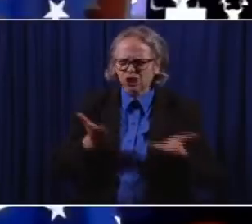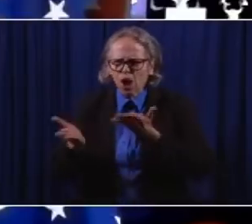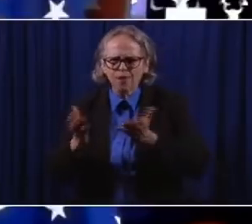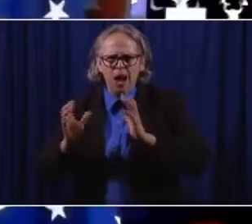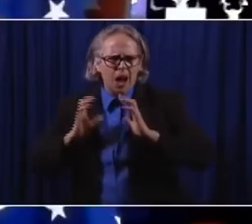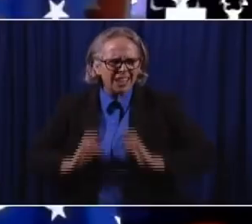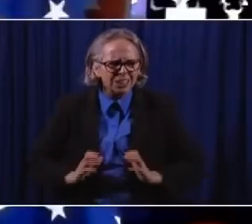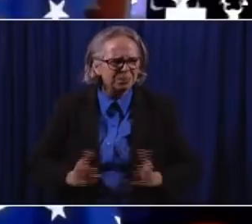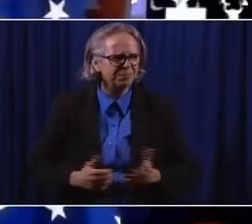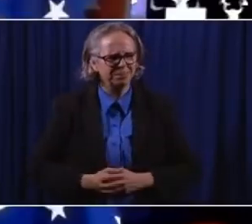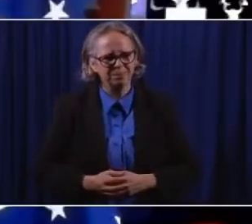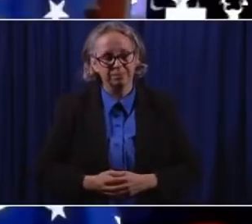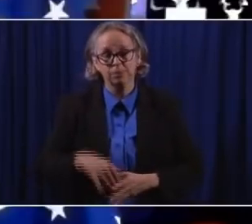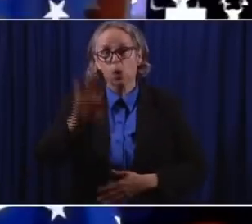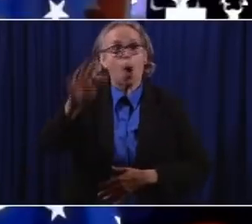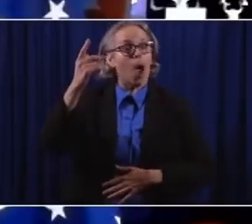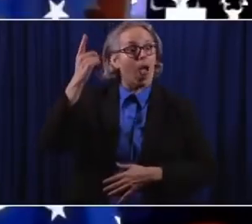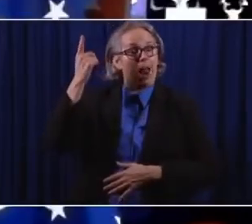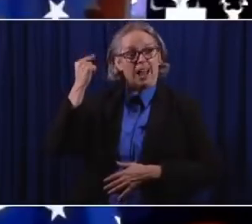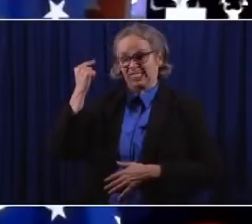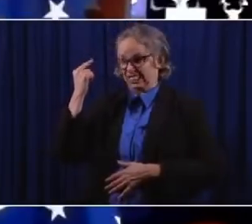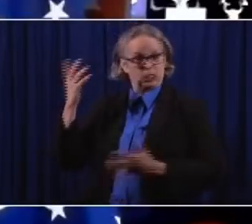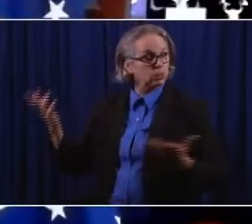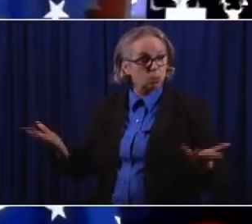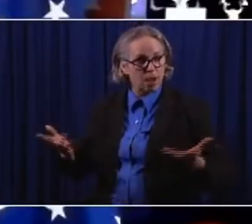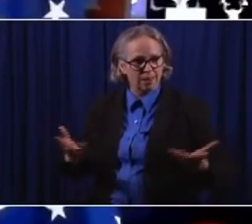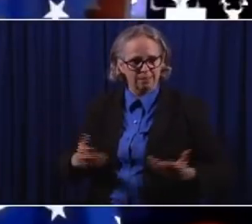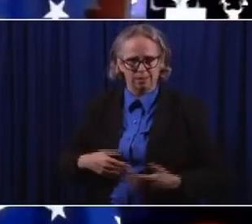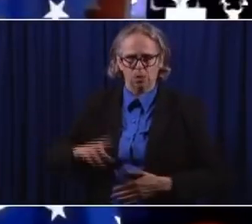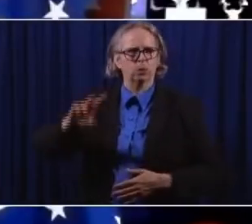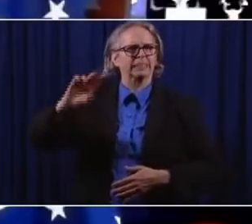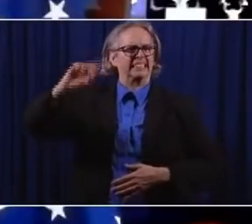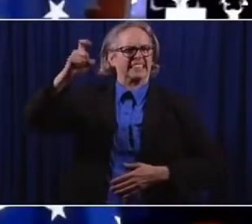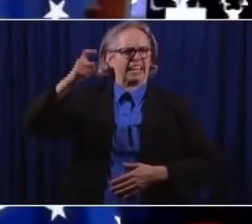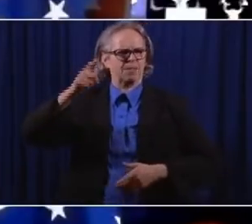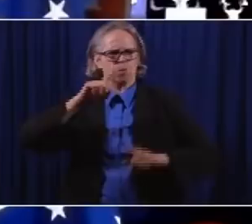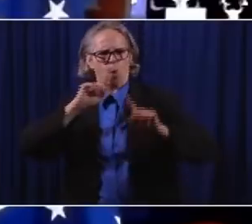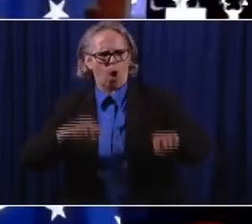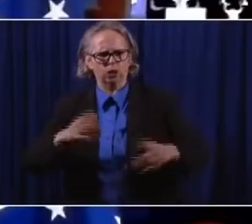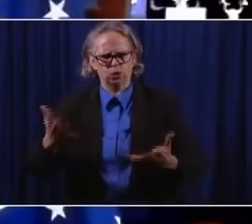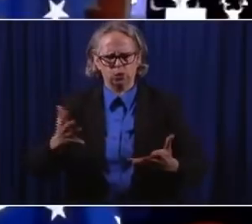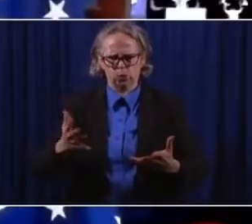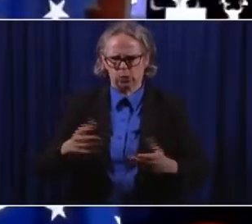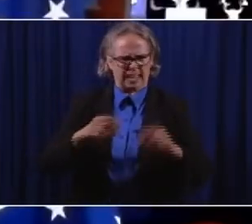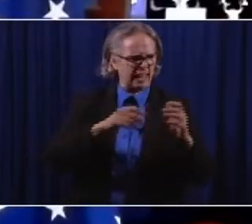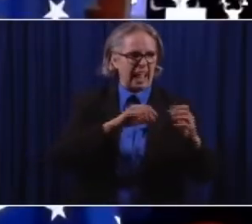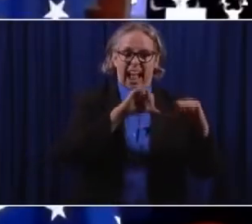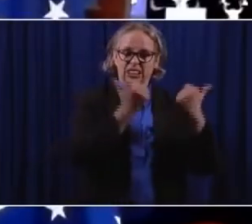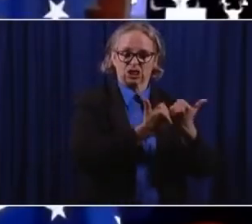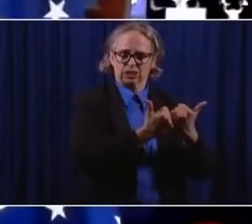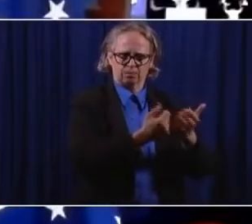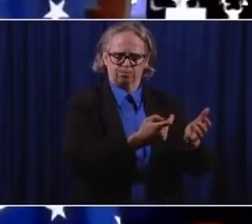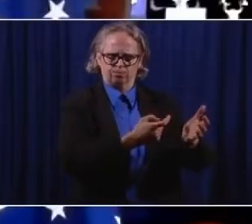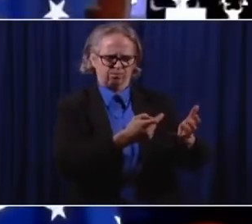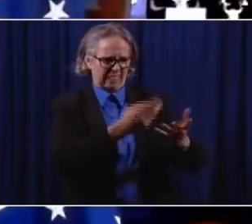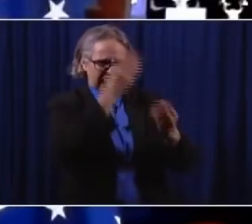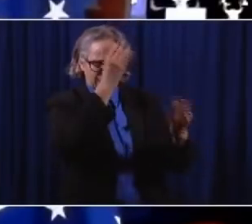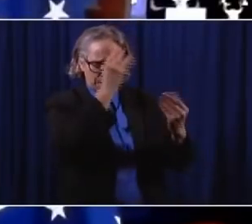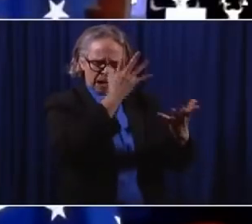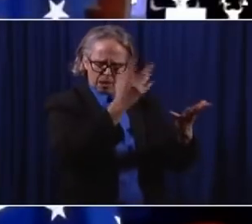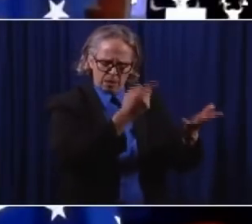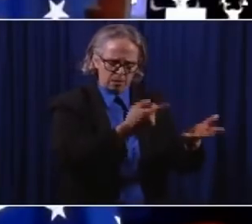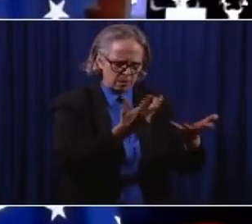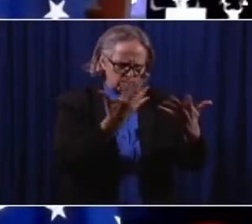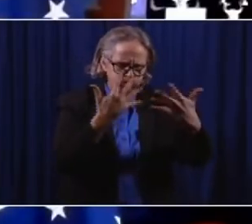year requiring our agencies to migrate their data to the Innovate Ohio platform. Fortunately, the Department of Health was one